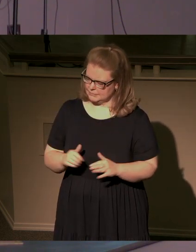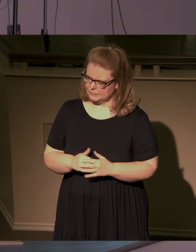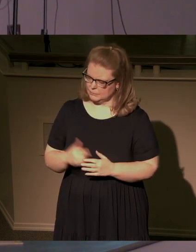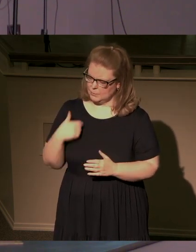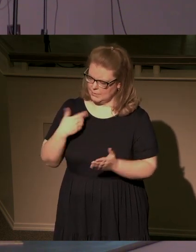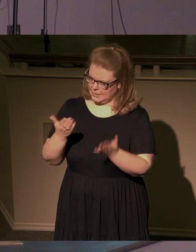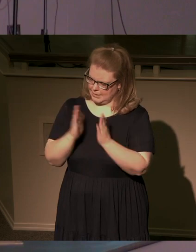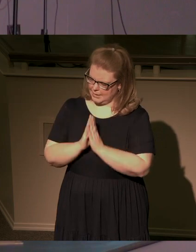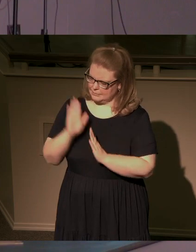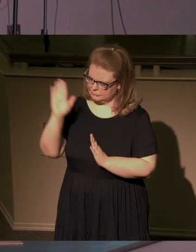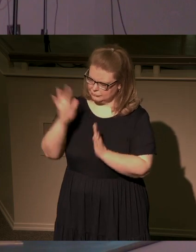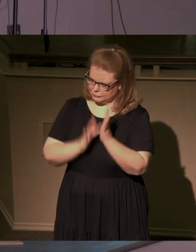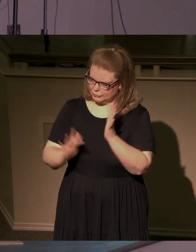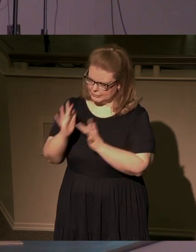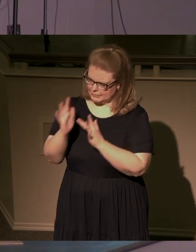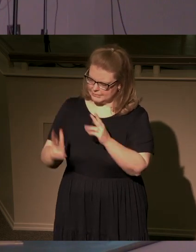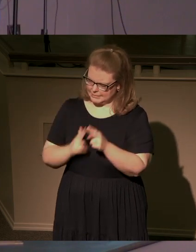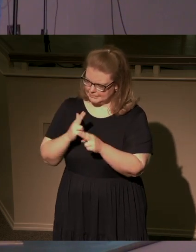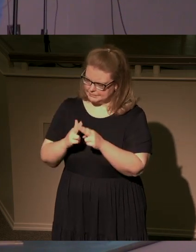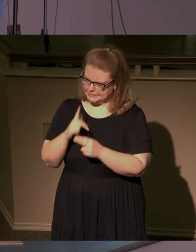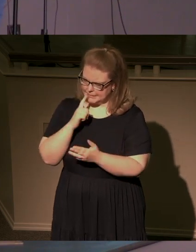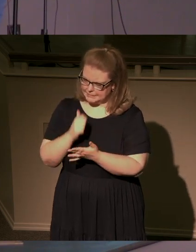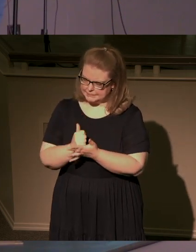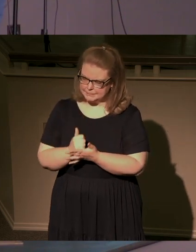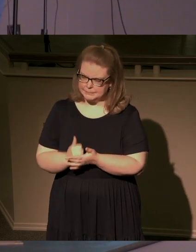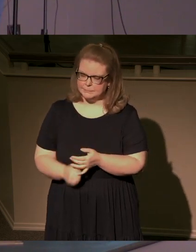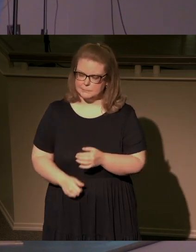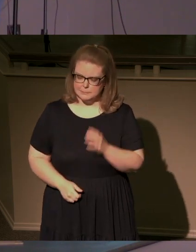And we ask this in the name of Jesus. Amen.